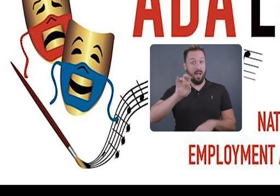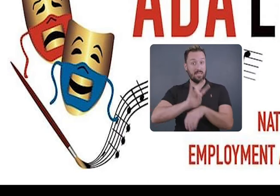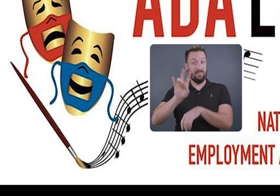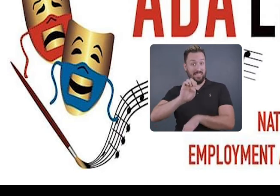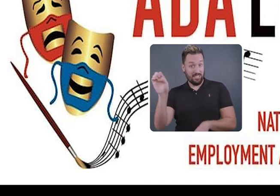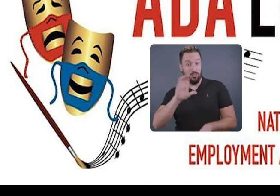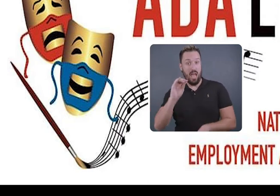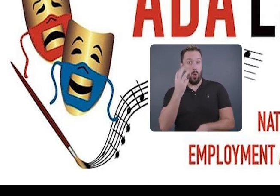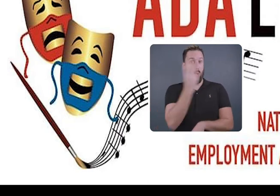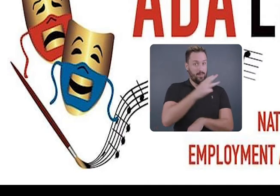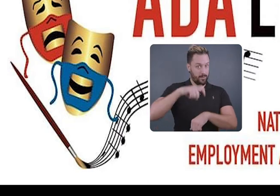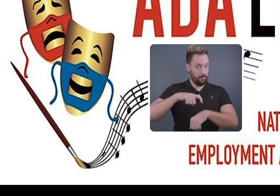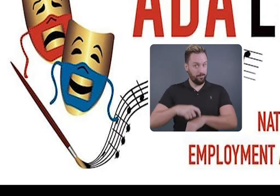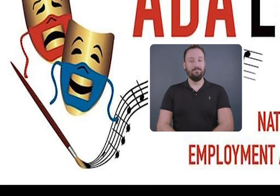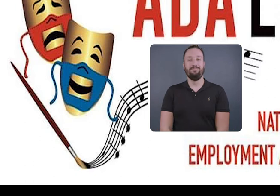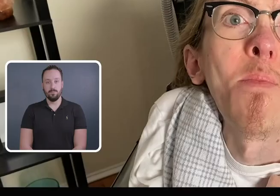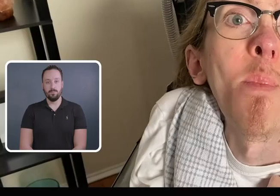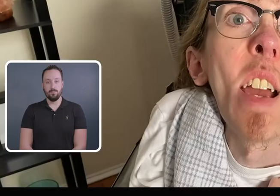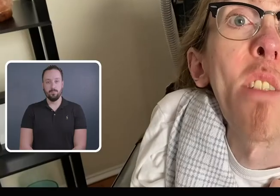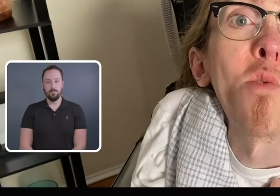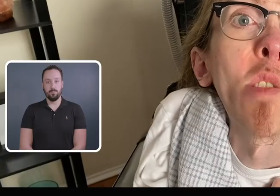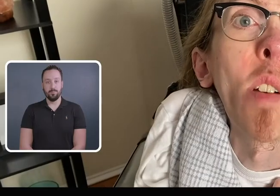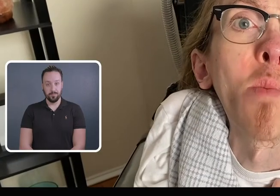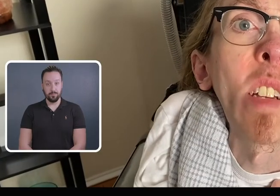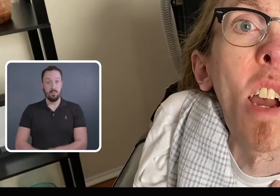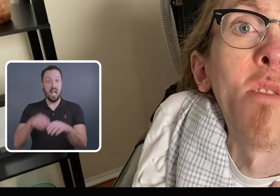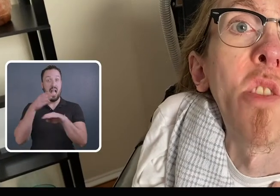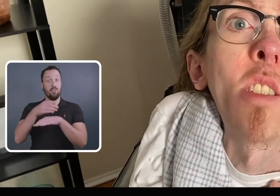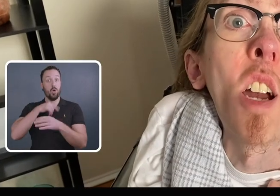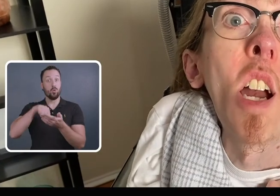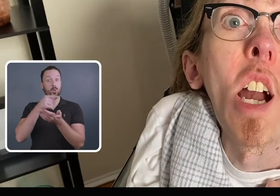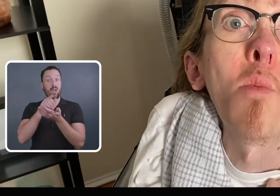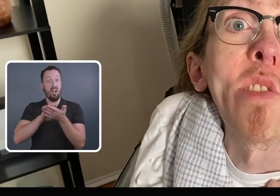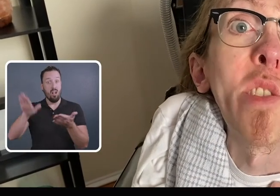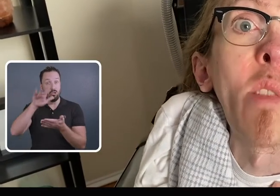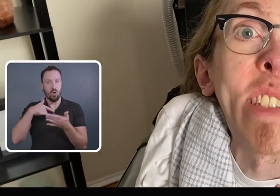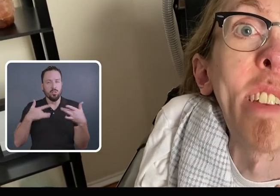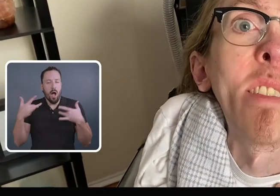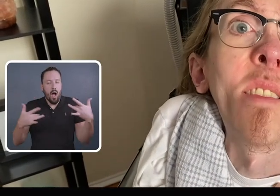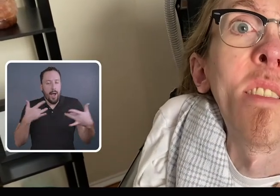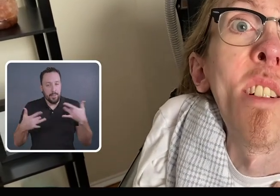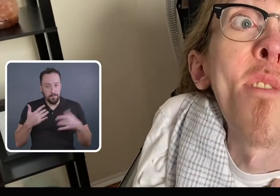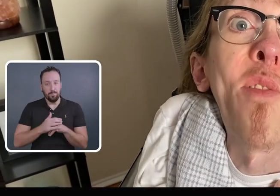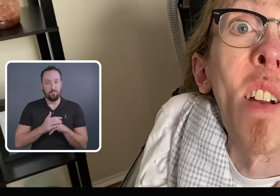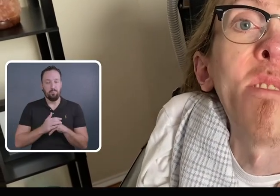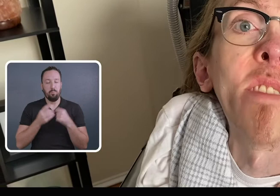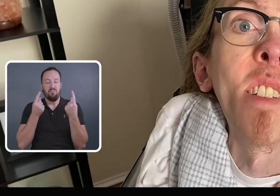7 p.m. Eastern and 7 p.m. Pacific Time. After I graduated college, I was so excited.